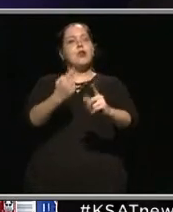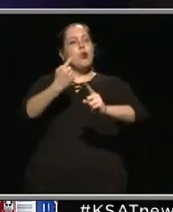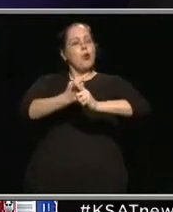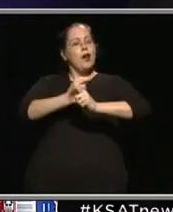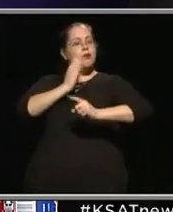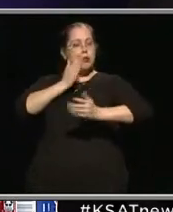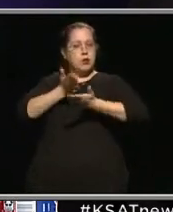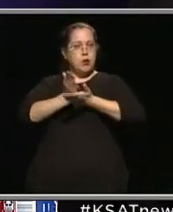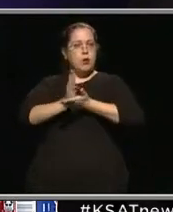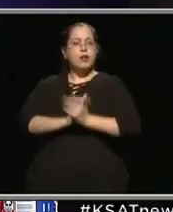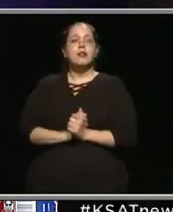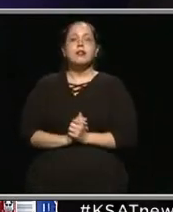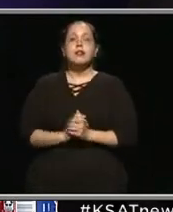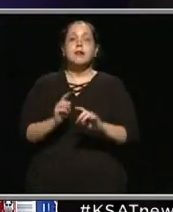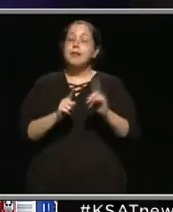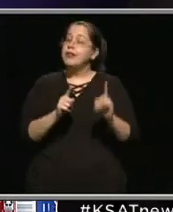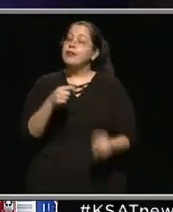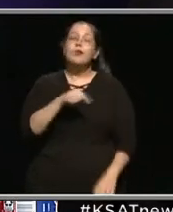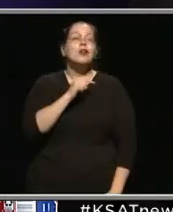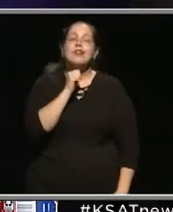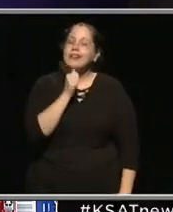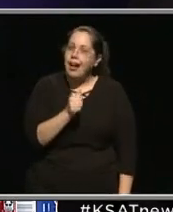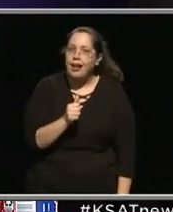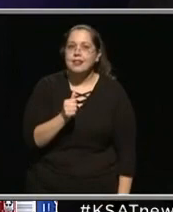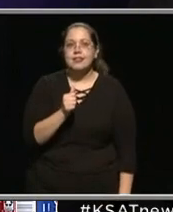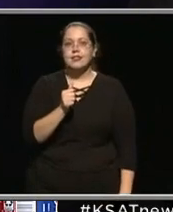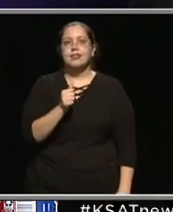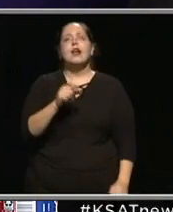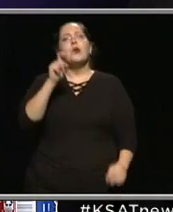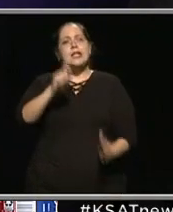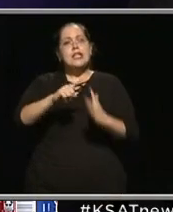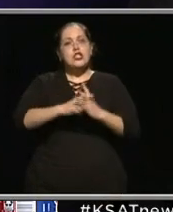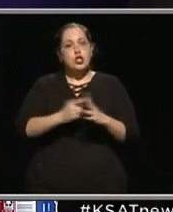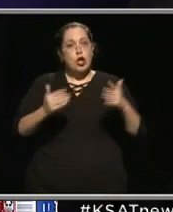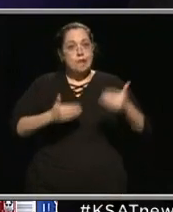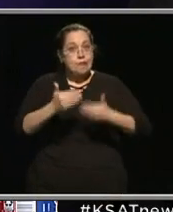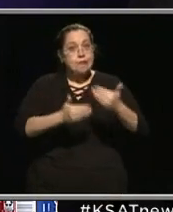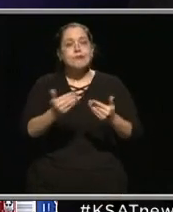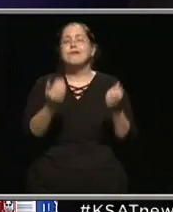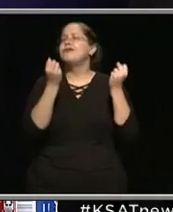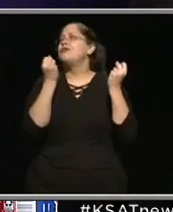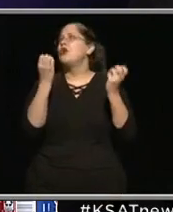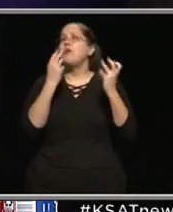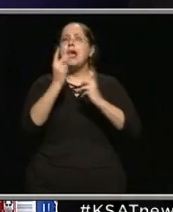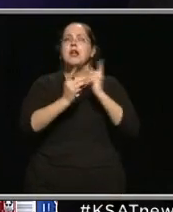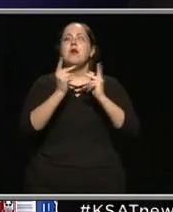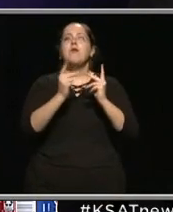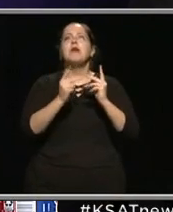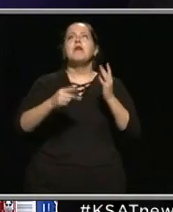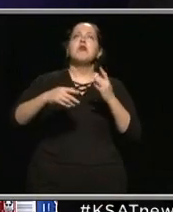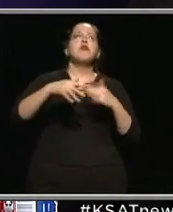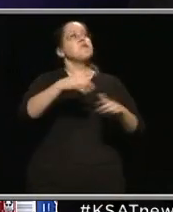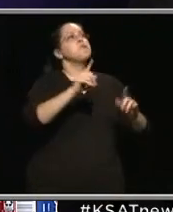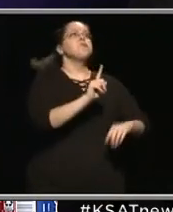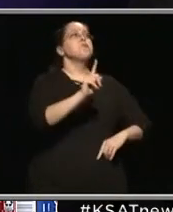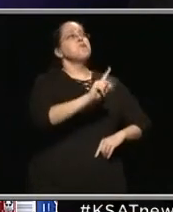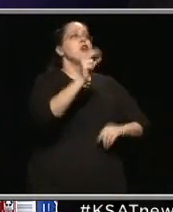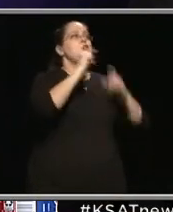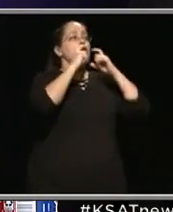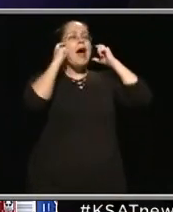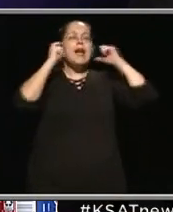we'll be okay. But we're not doing that. And we've got to start doing it. Too many people are going around without the face mask, and